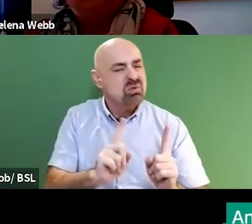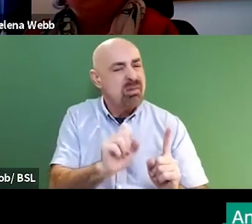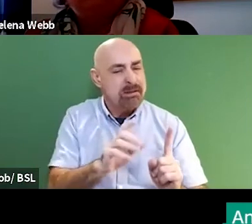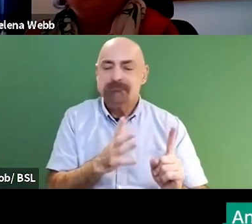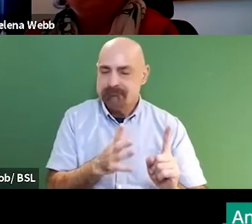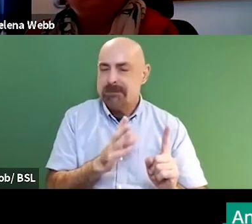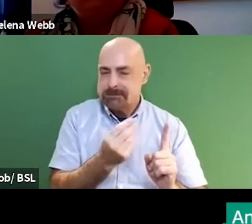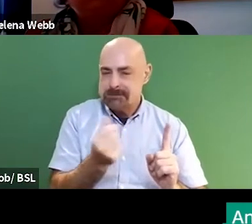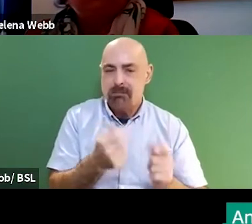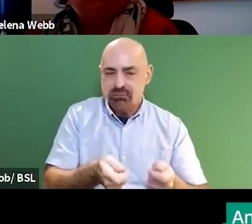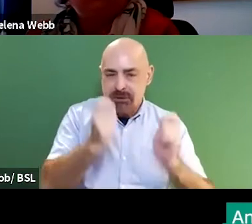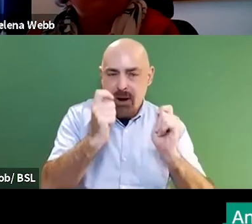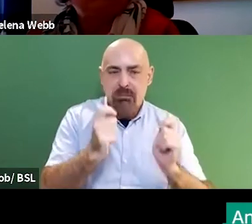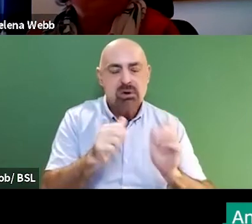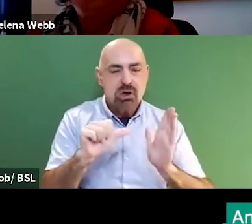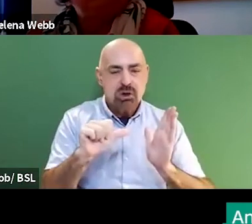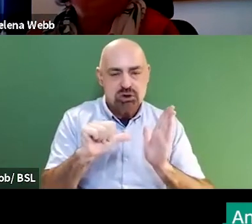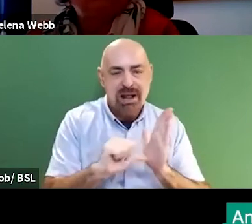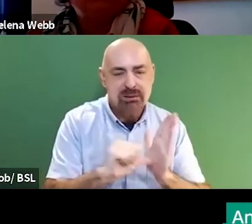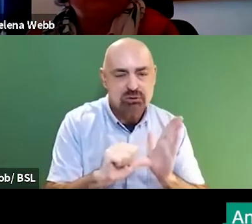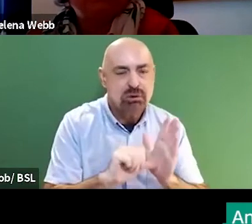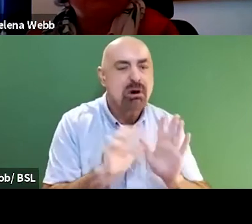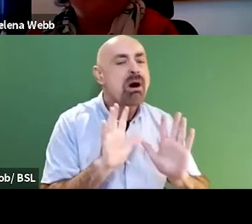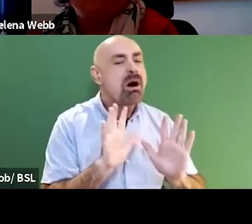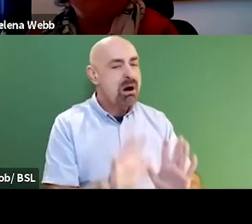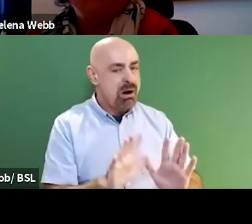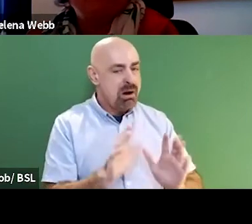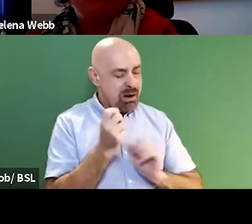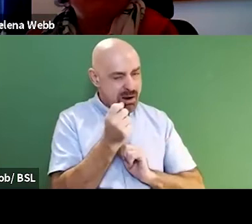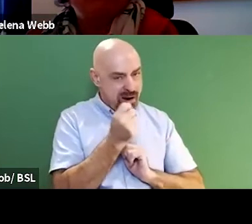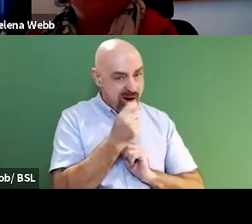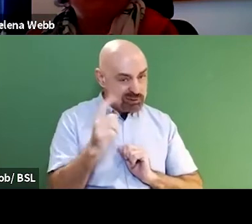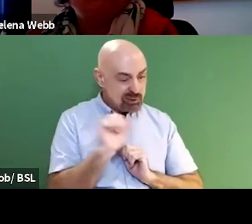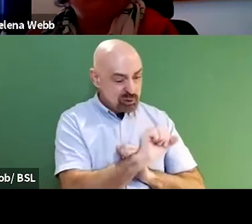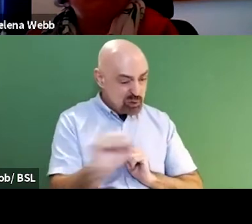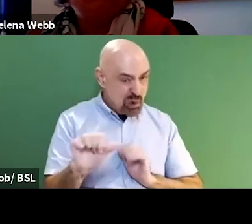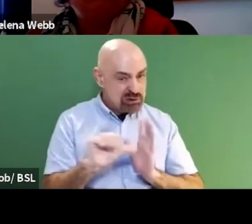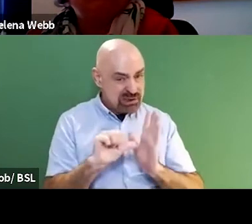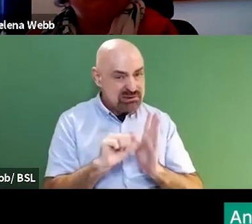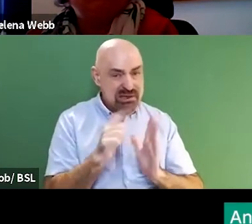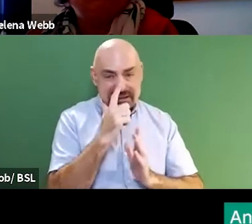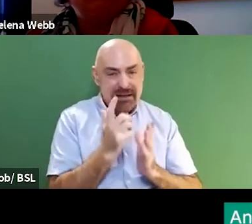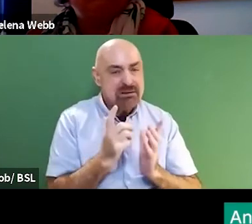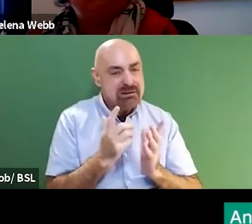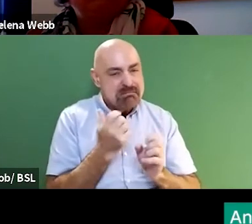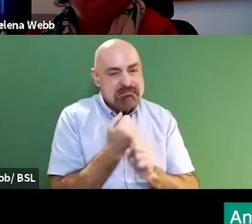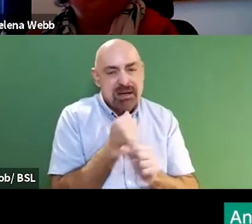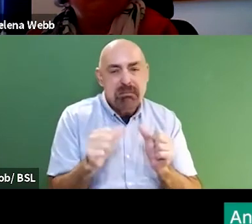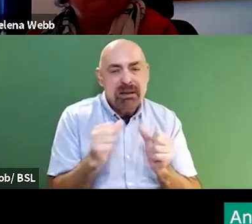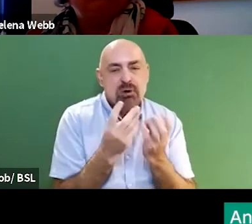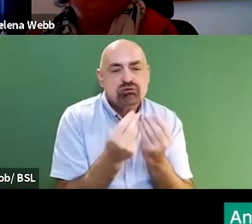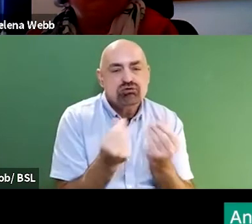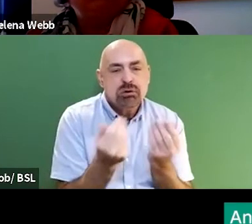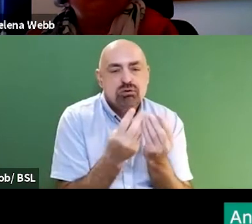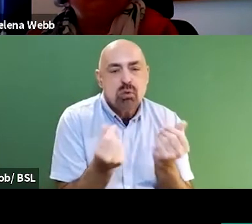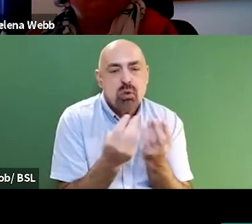I think it's by understanding those challenges, then we'll be able to create better resources and better modules with you. So when you're feeding